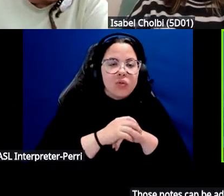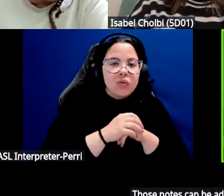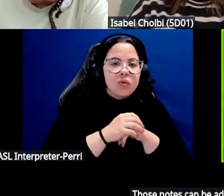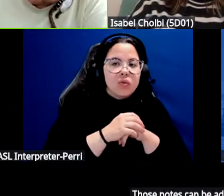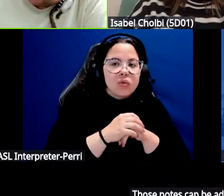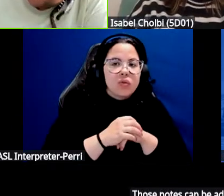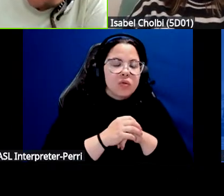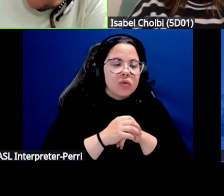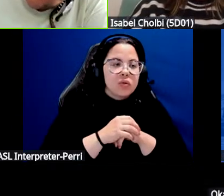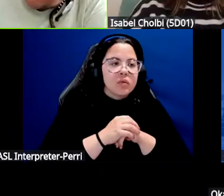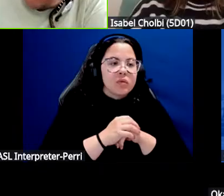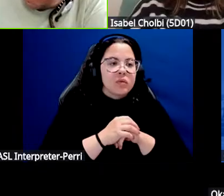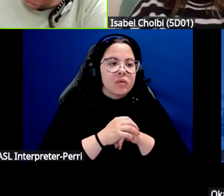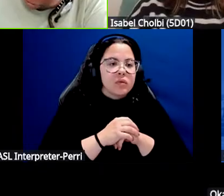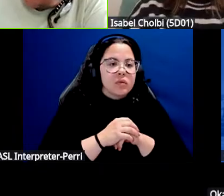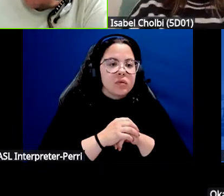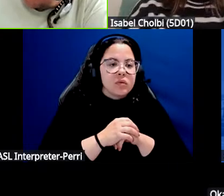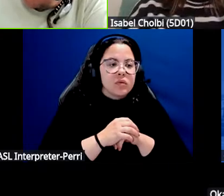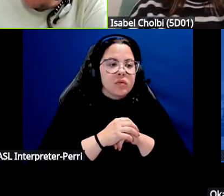Okay.